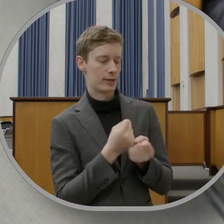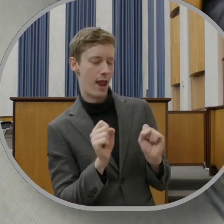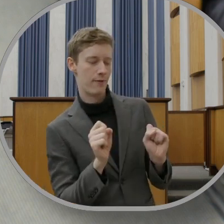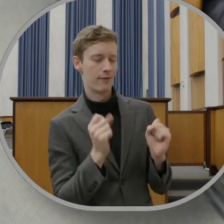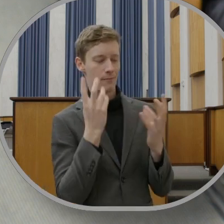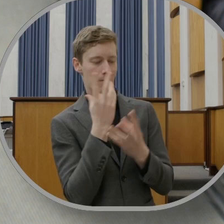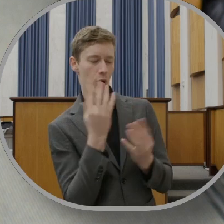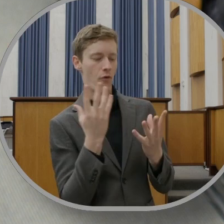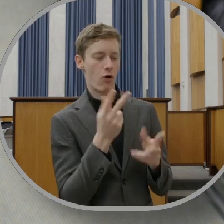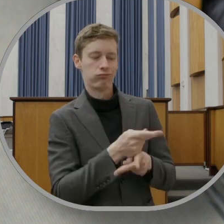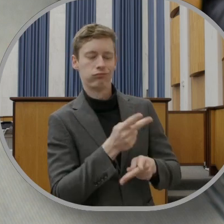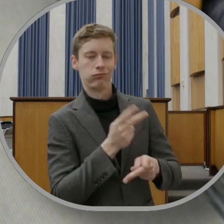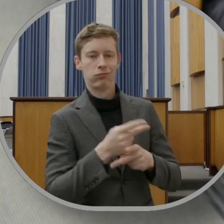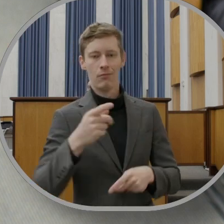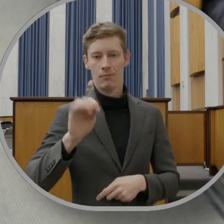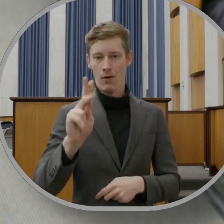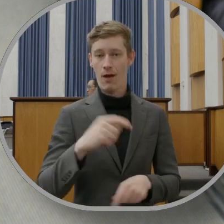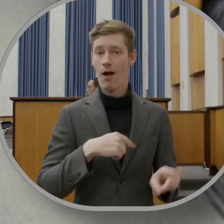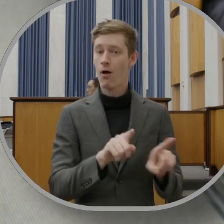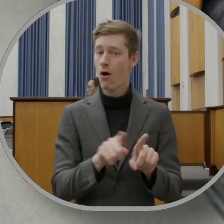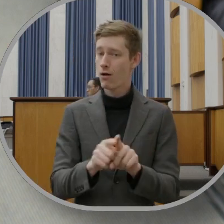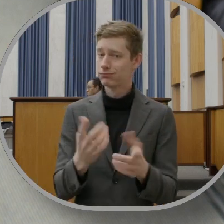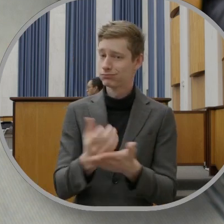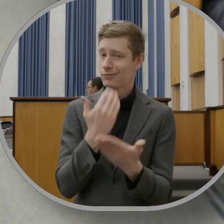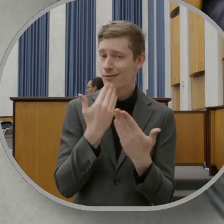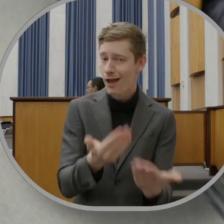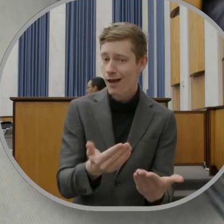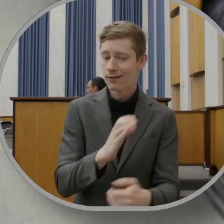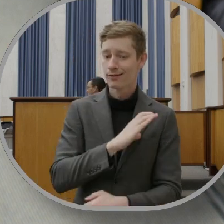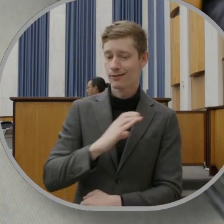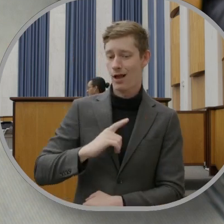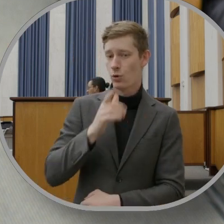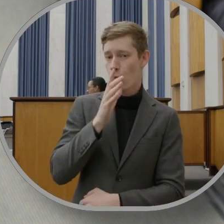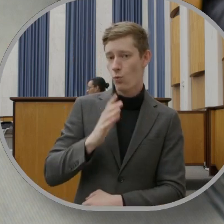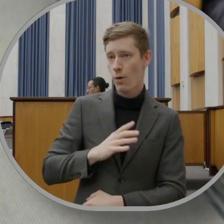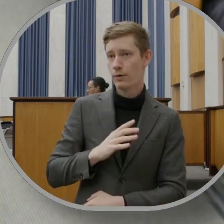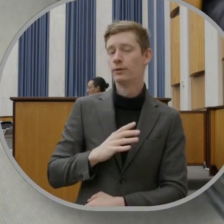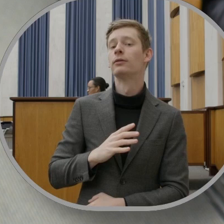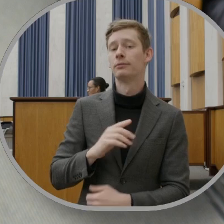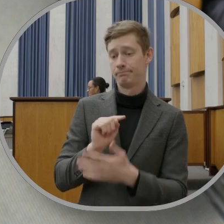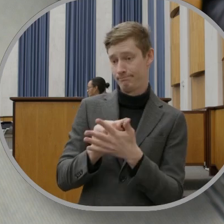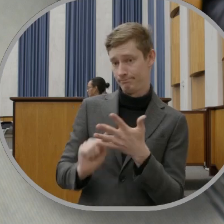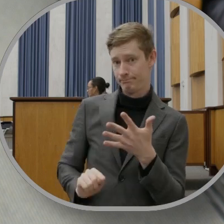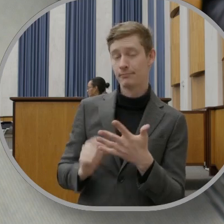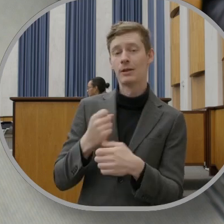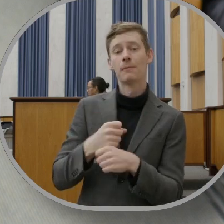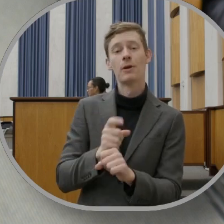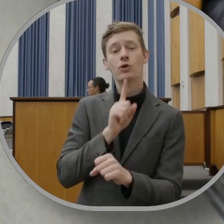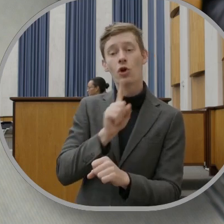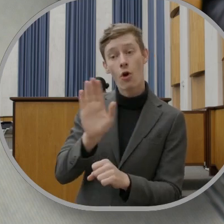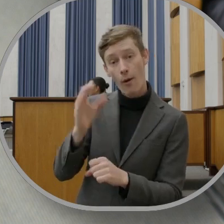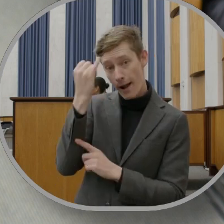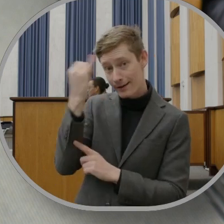remiss if I did not thank Councilwoman, Council President Nye for her leadership and the idea of establishing